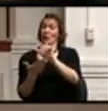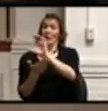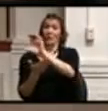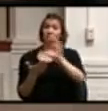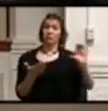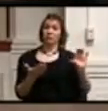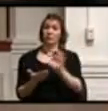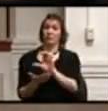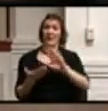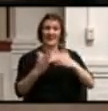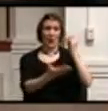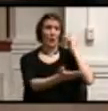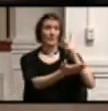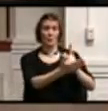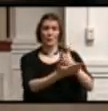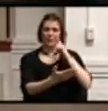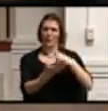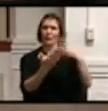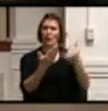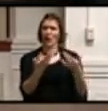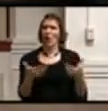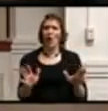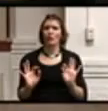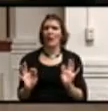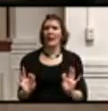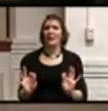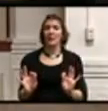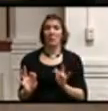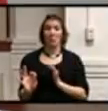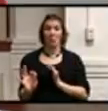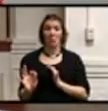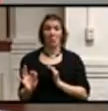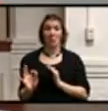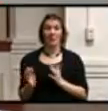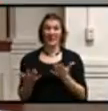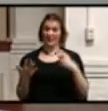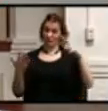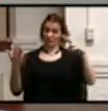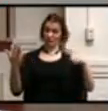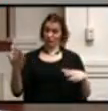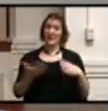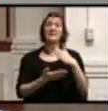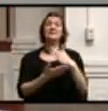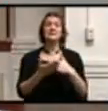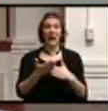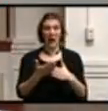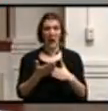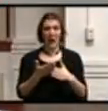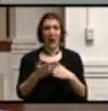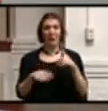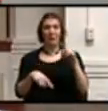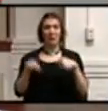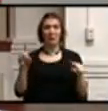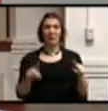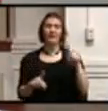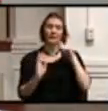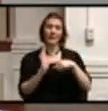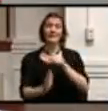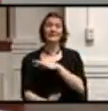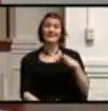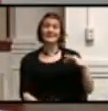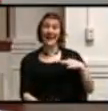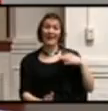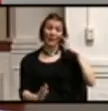and then town meeting voted. Right. Right. So you can see there's some large variances. Employee benefits is